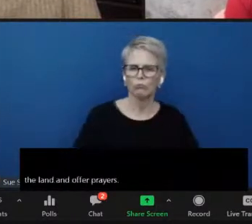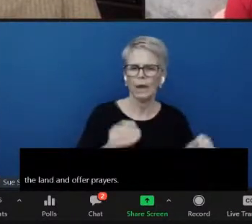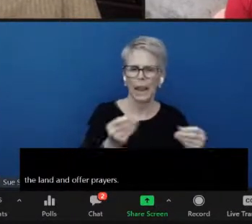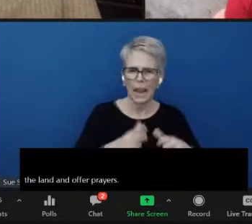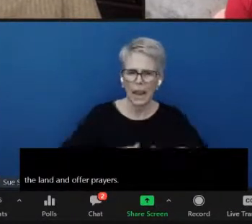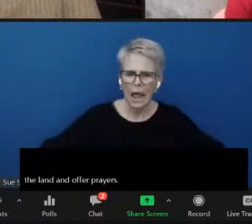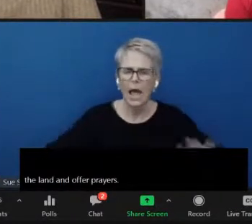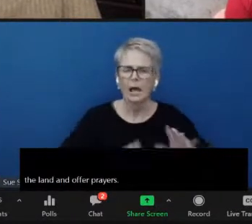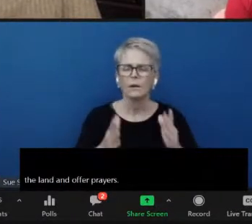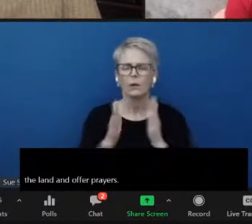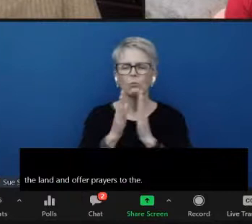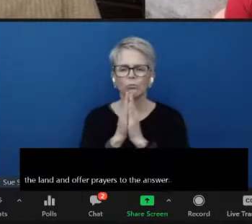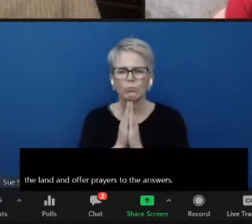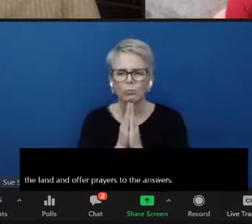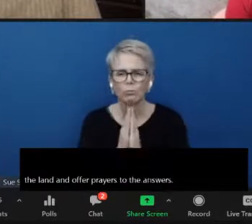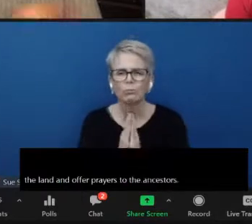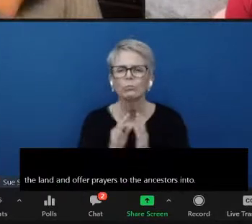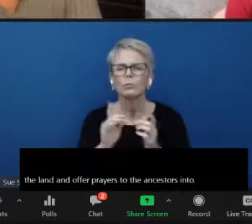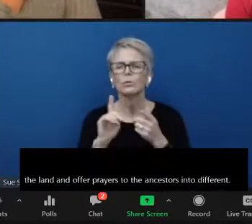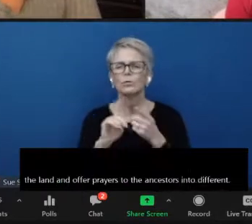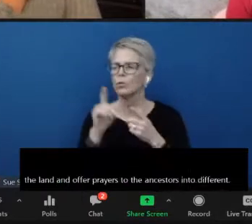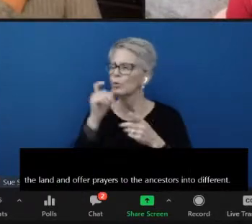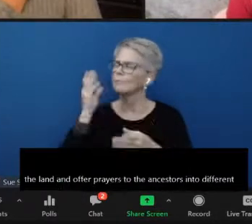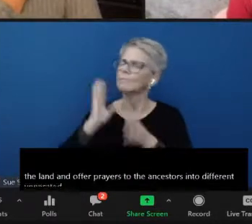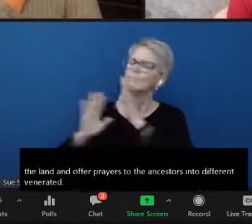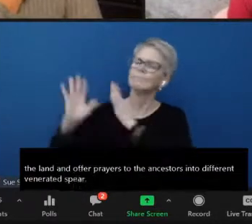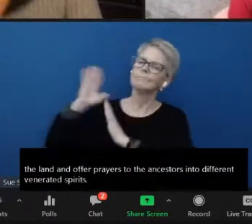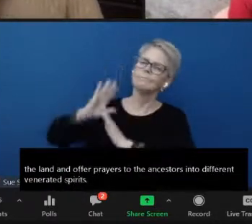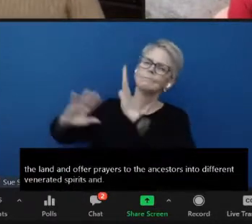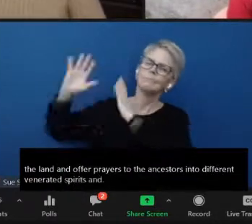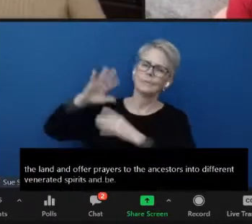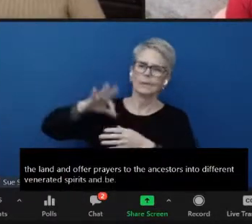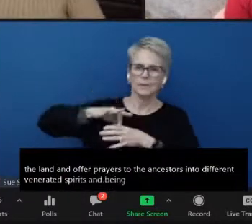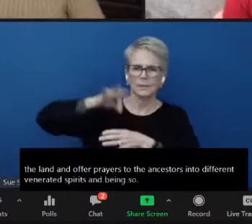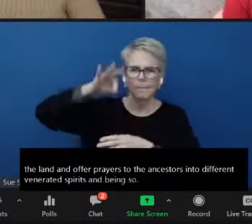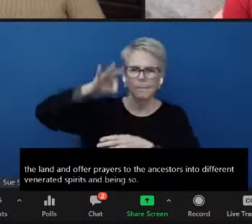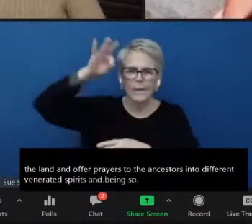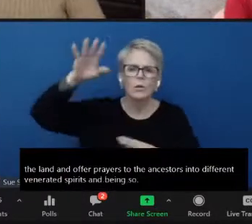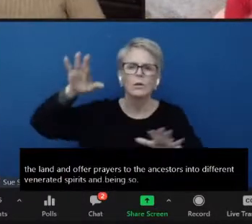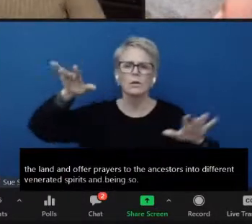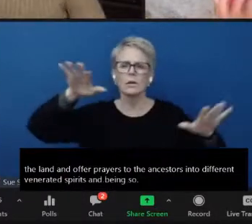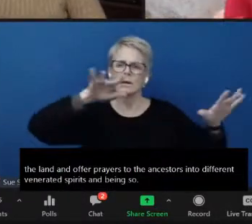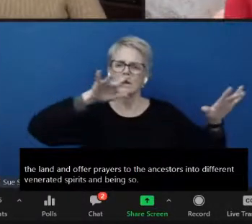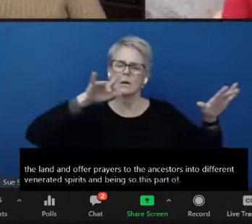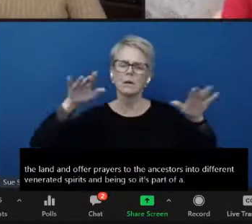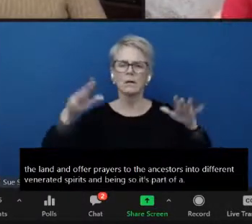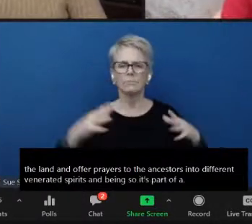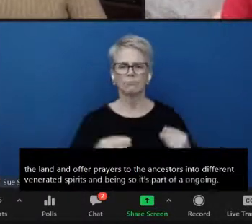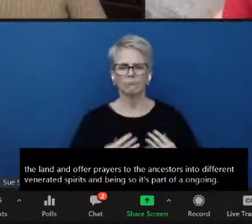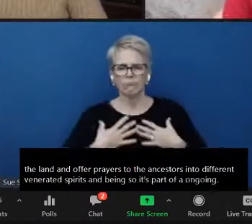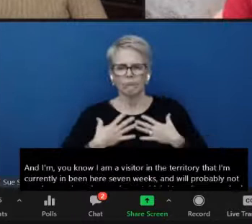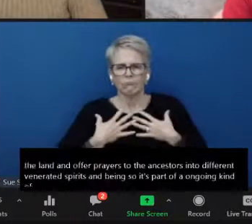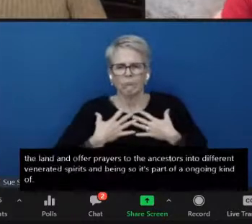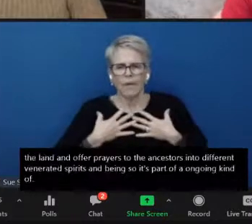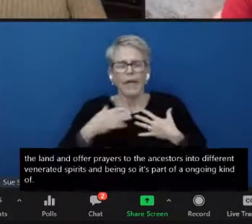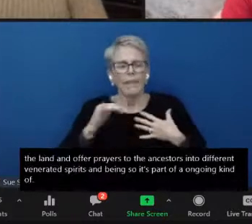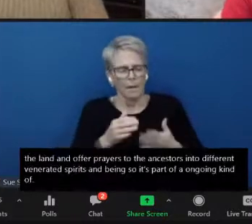prayers to the ancestors and to different venerated spirits and beings. So it's part of an ongoing kind